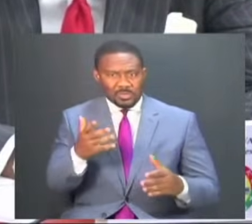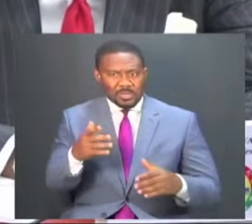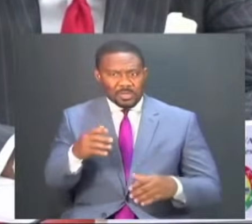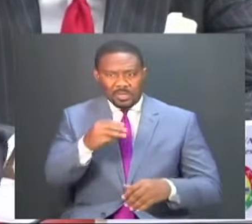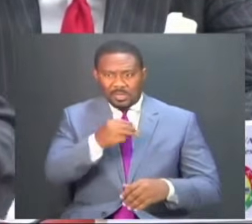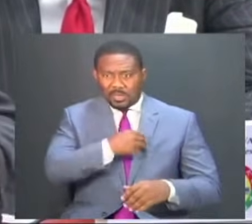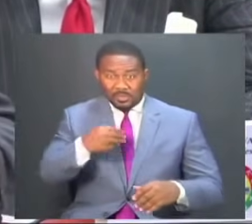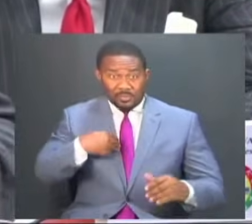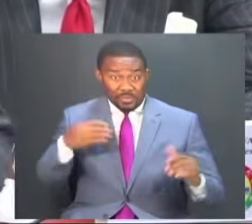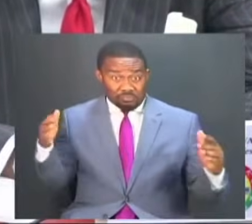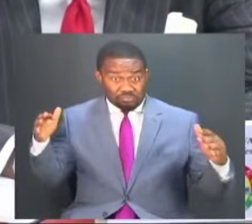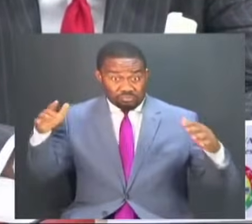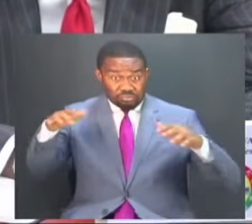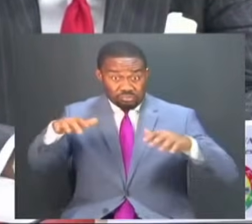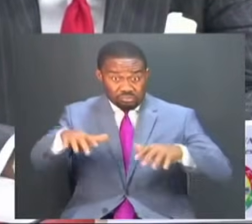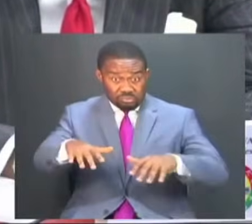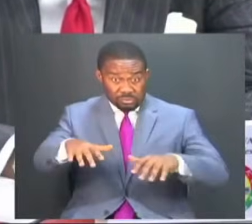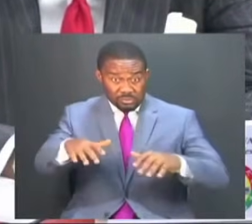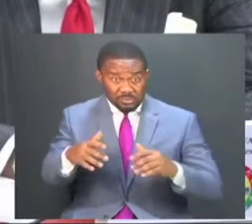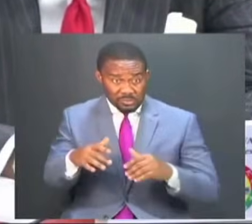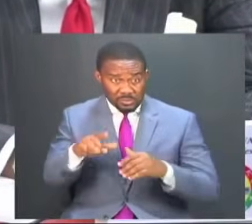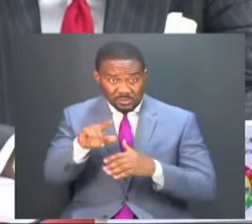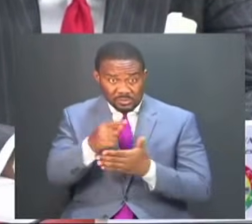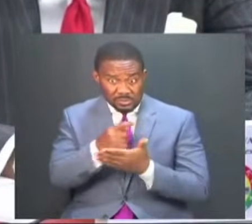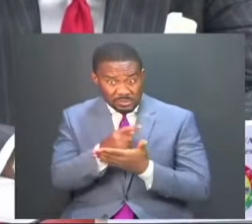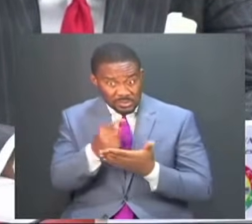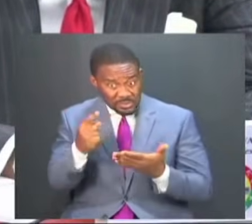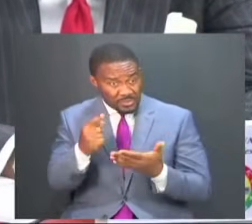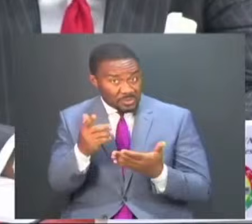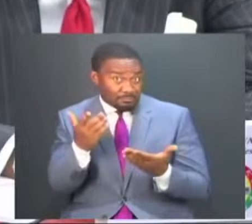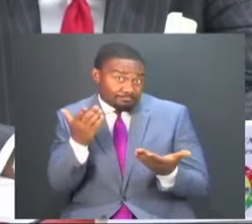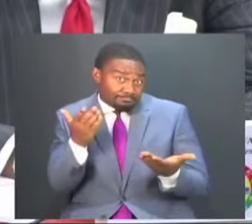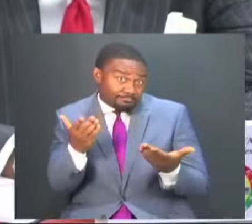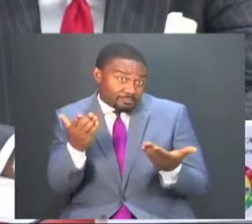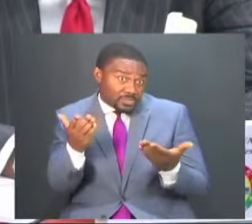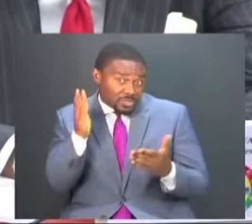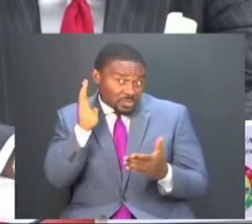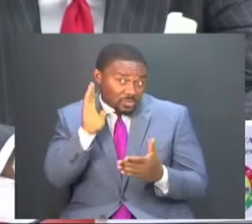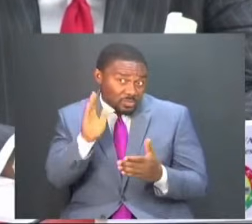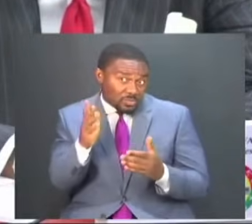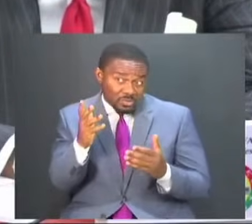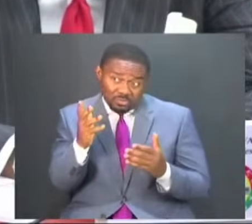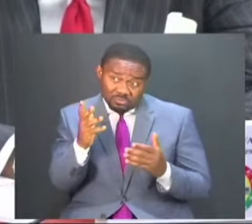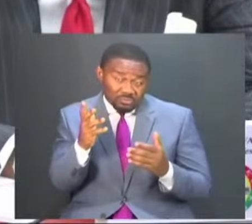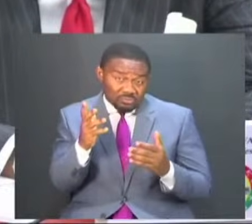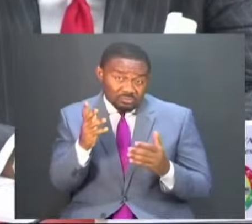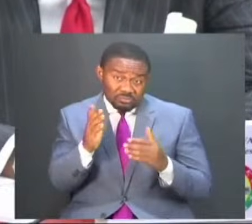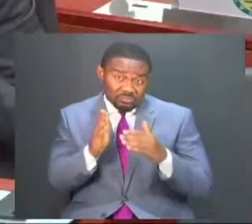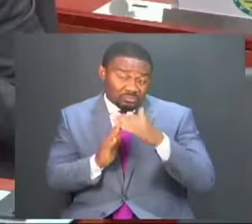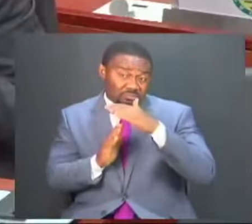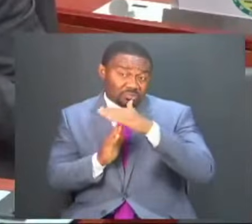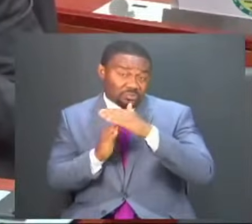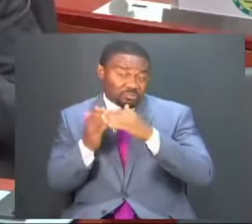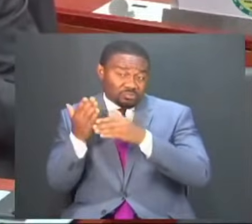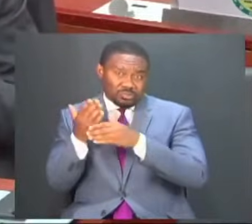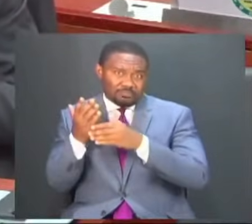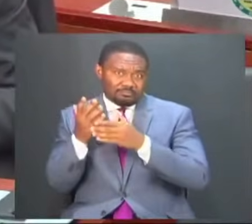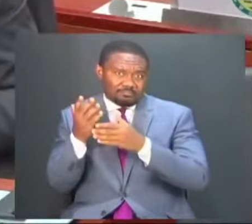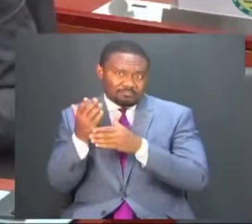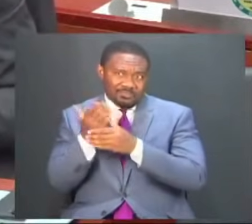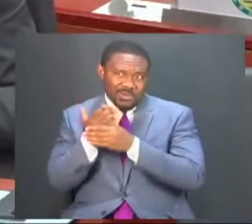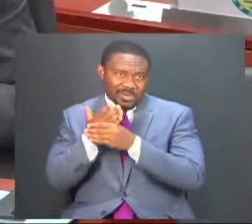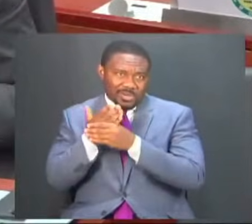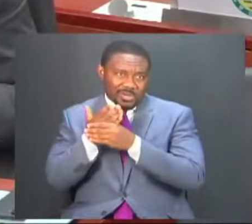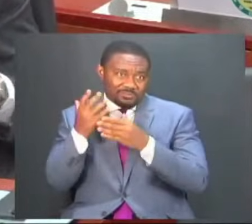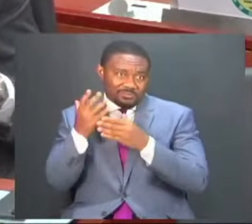week, we are likely to rise, and there are outstanding matters that have not been resolved, and the majority